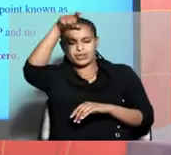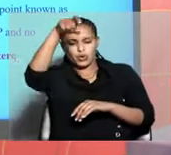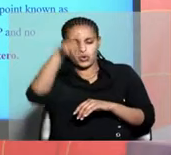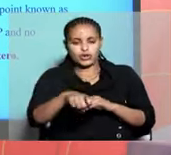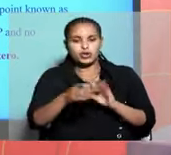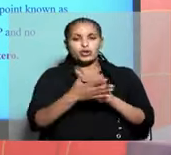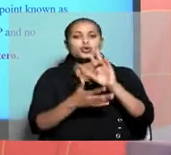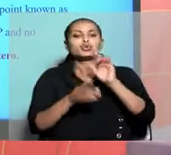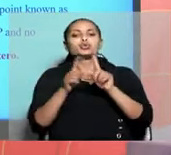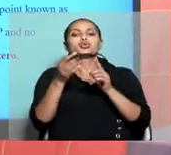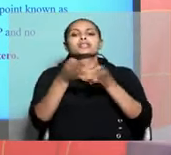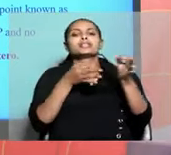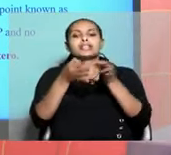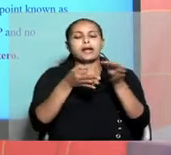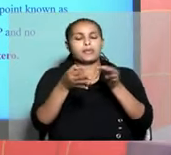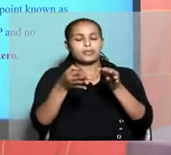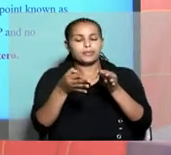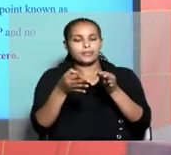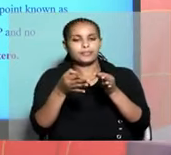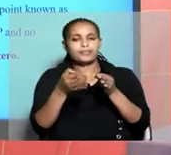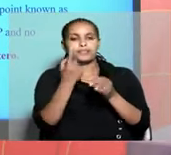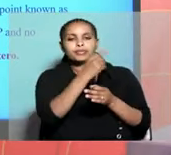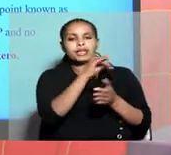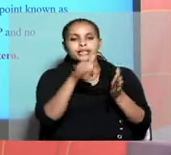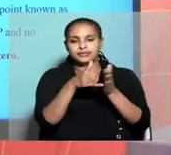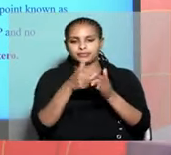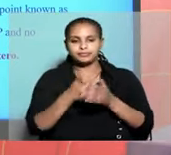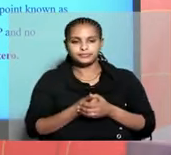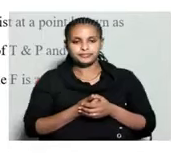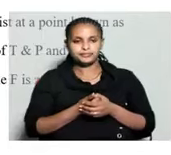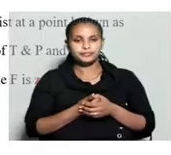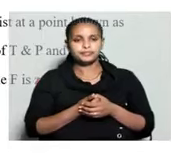required to describe it.